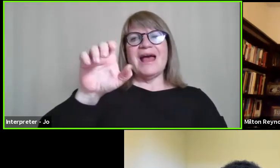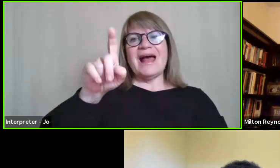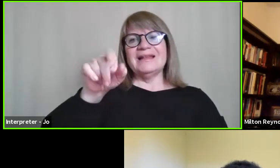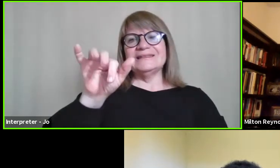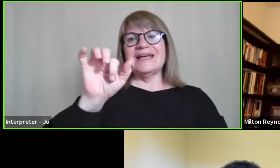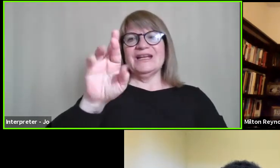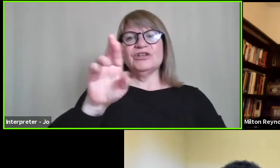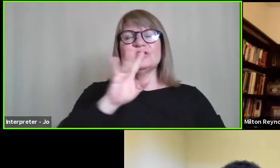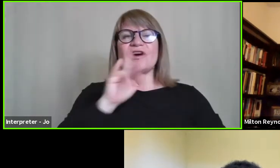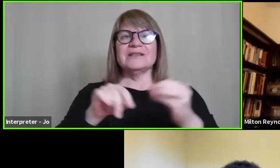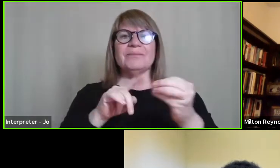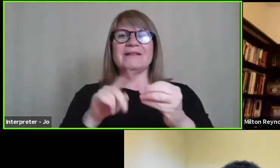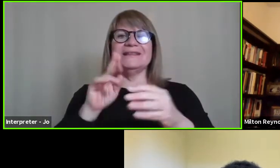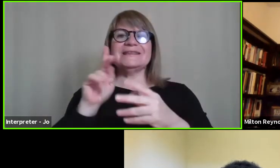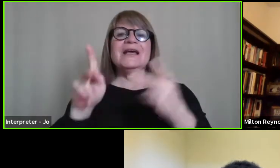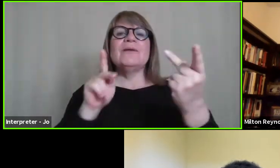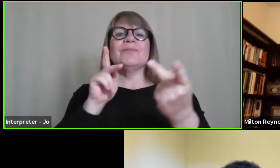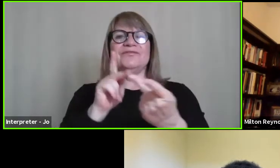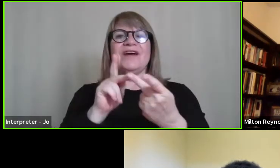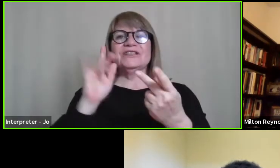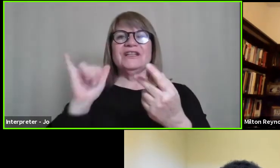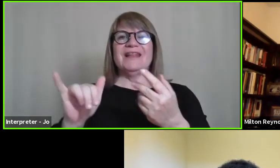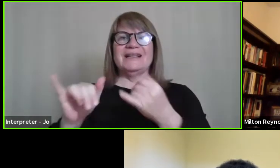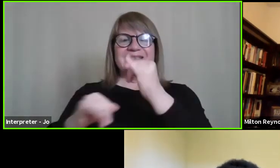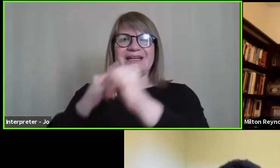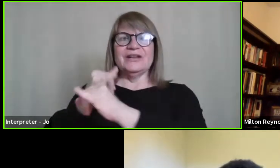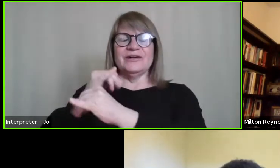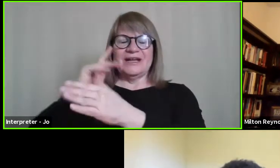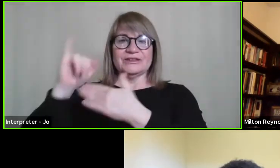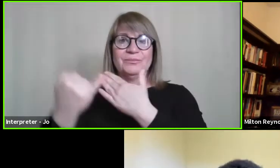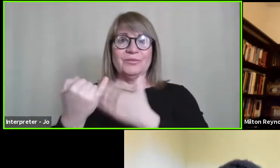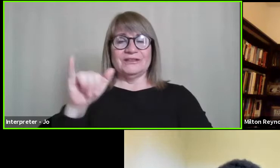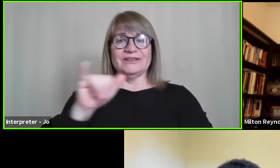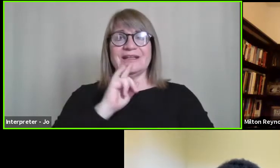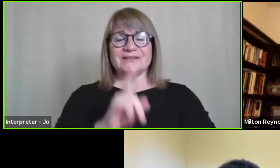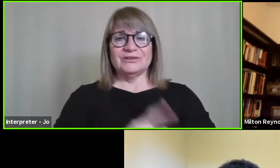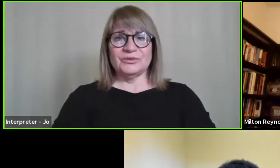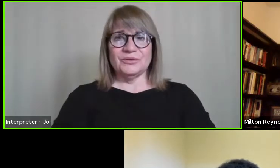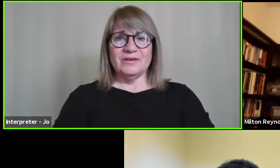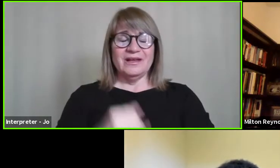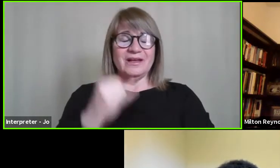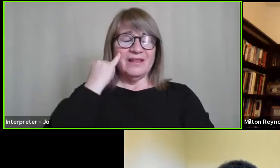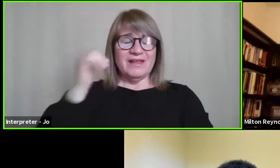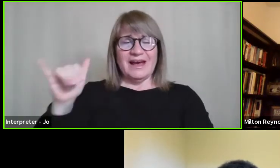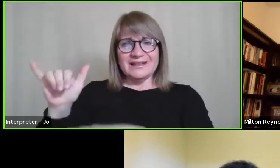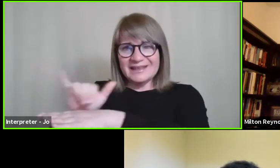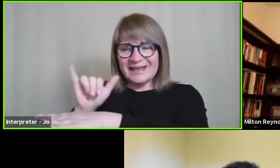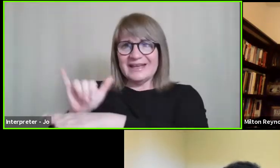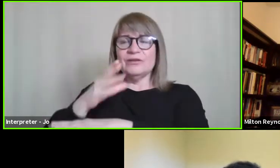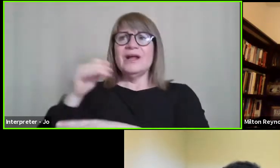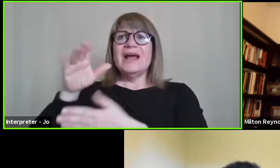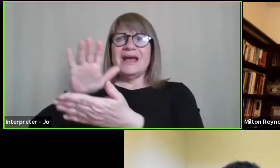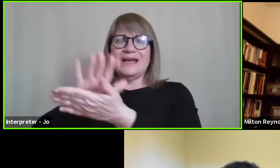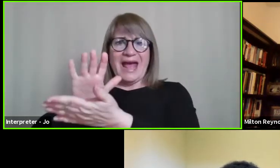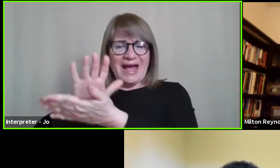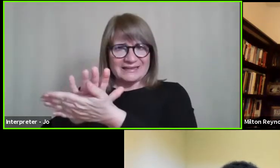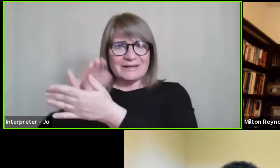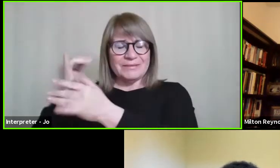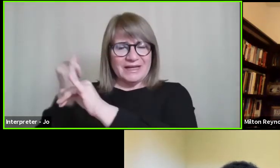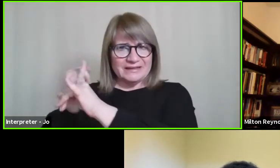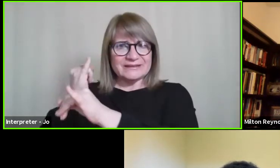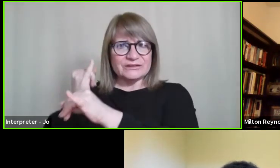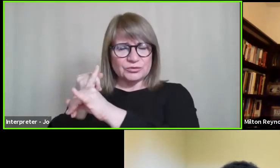so the idea that you know industries and academic domains sort of positioned within the